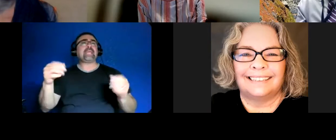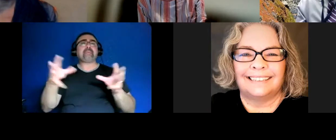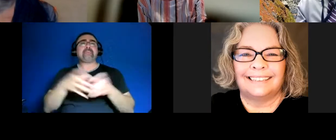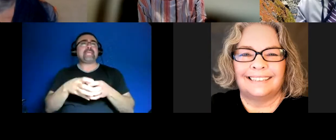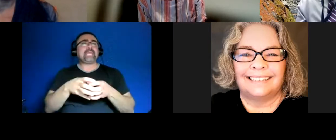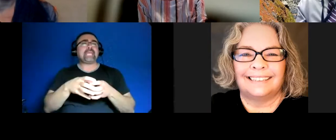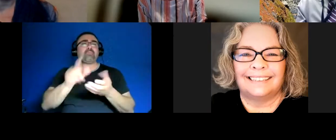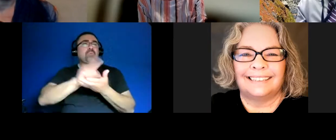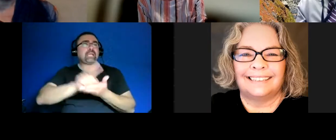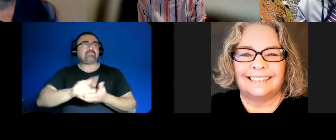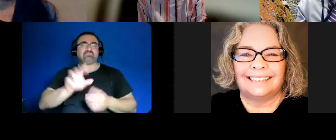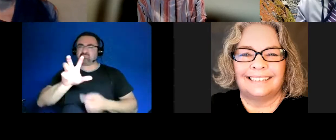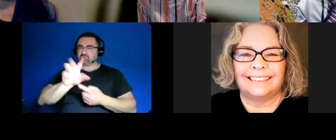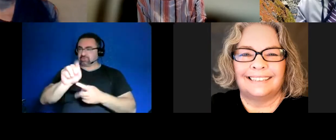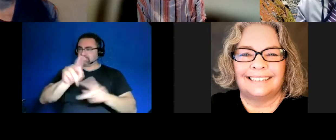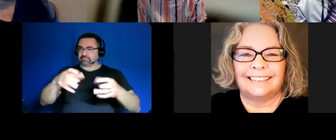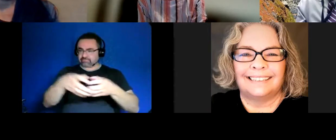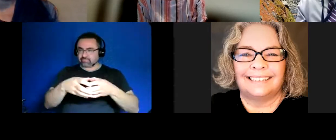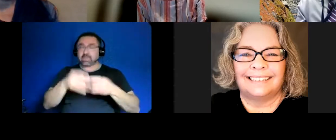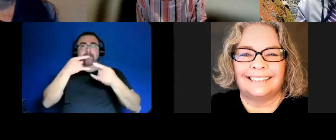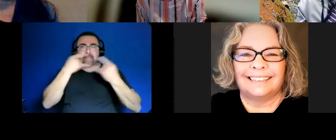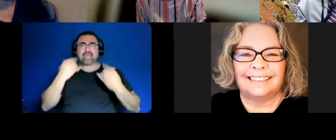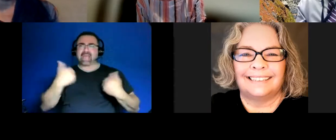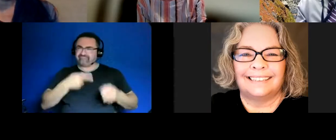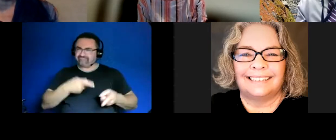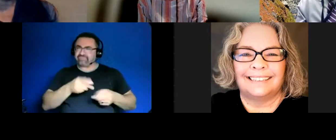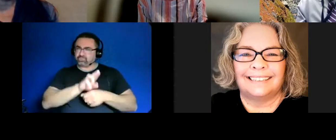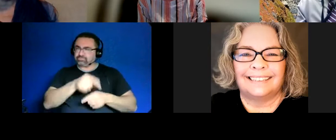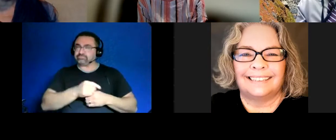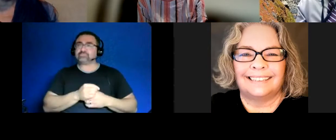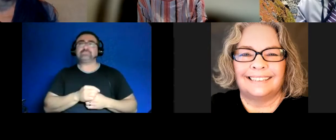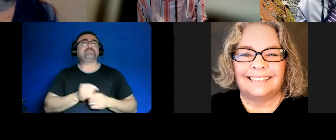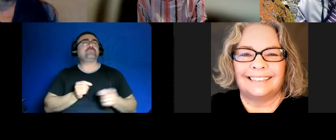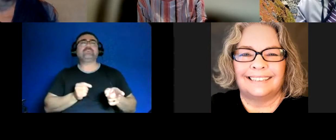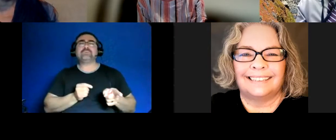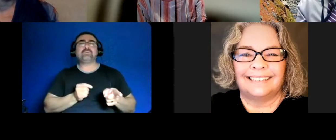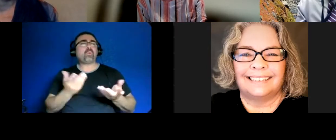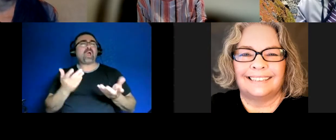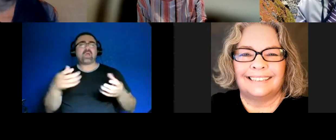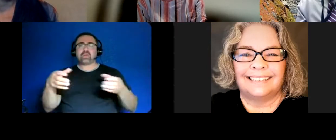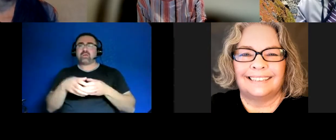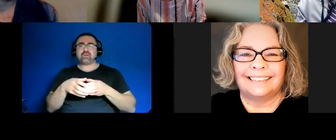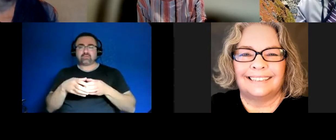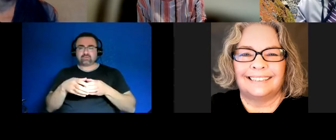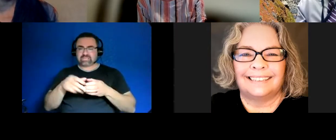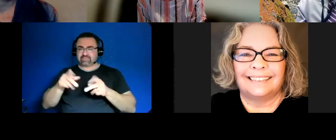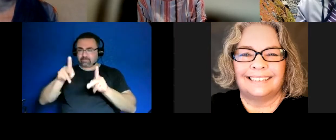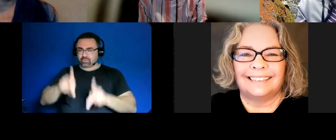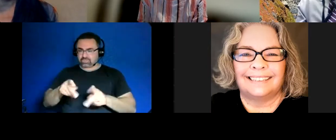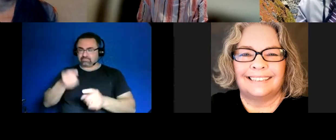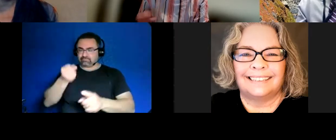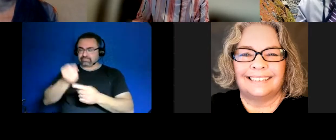people vaccinated en masse. And they want to know what their reporting protocol should be if one of their attendees comes down with